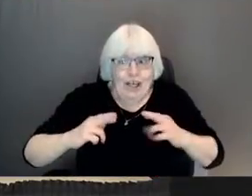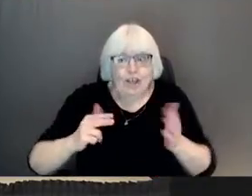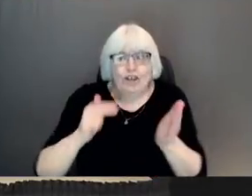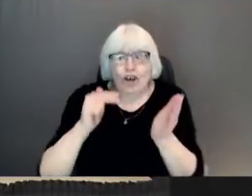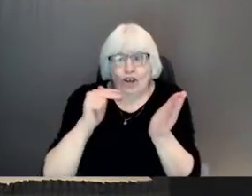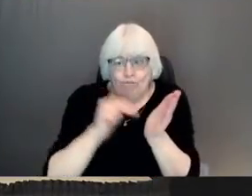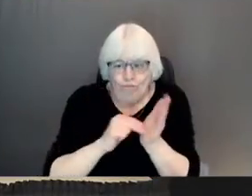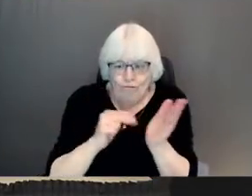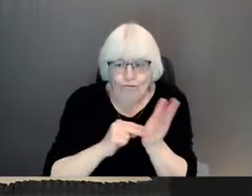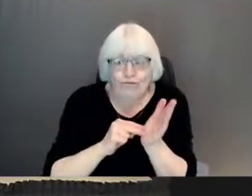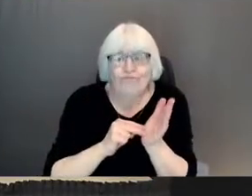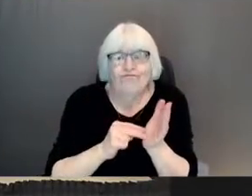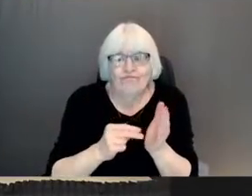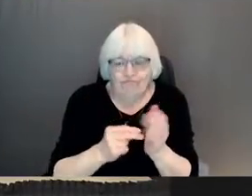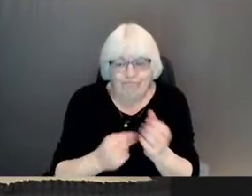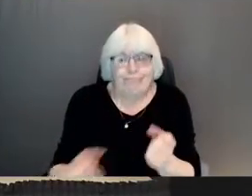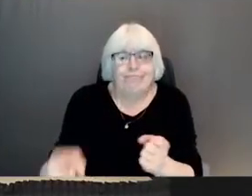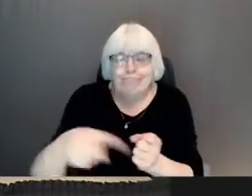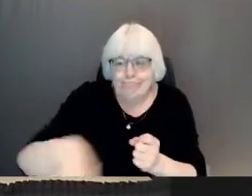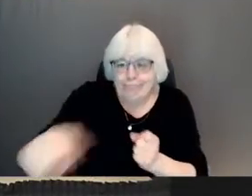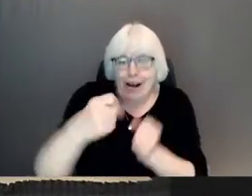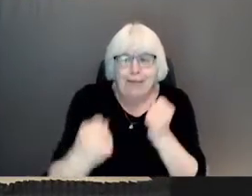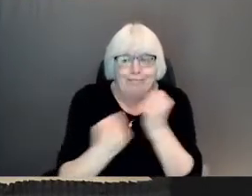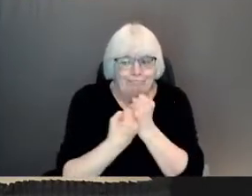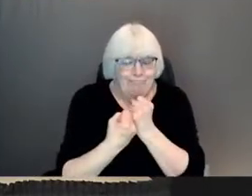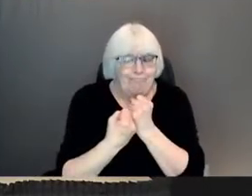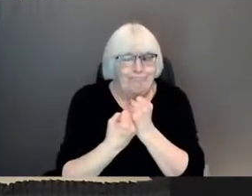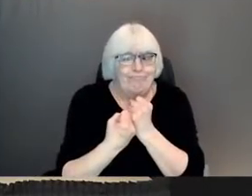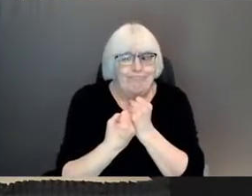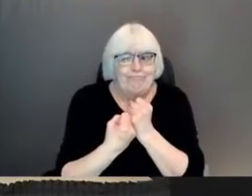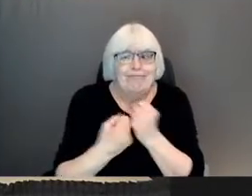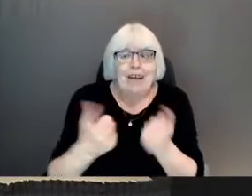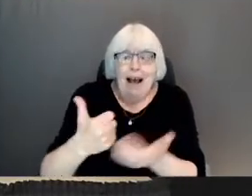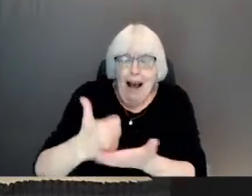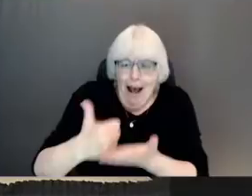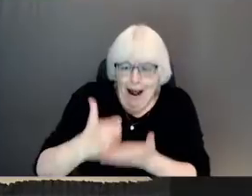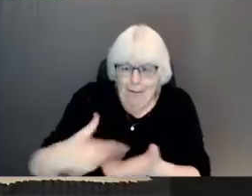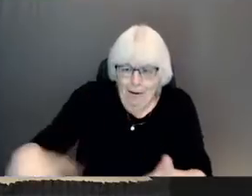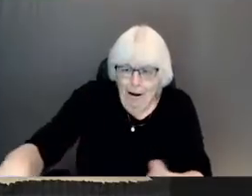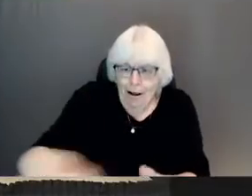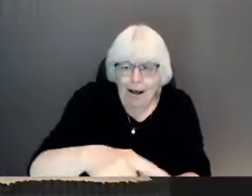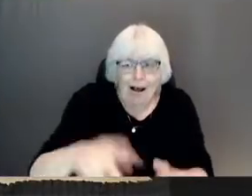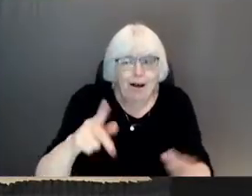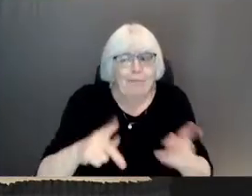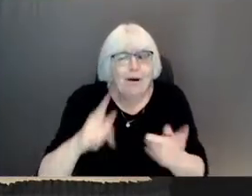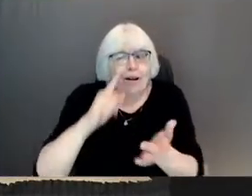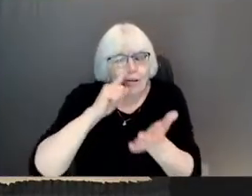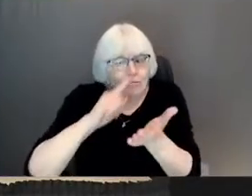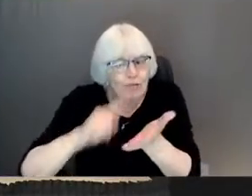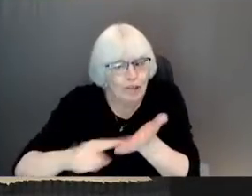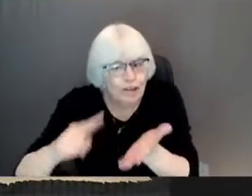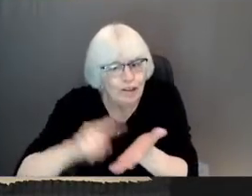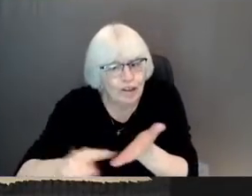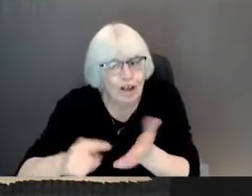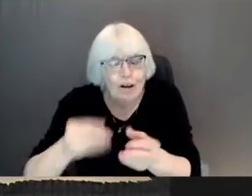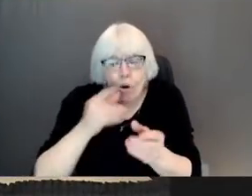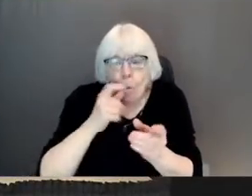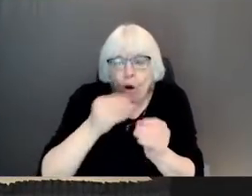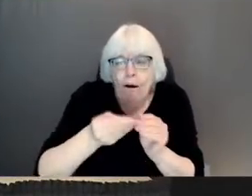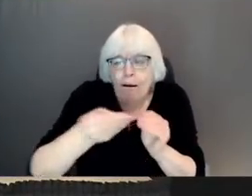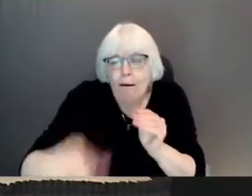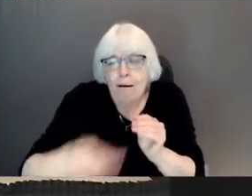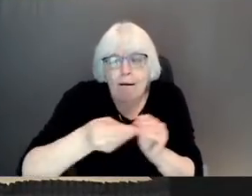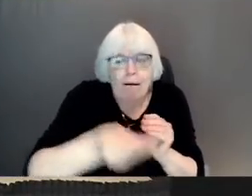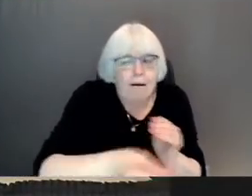by a positive test result. I want to thank these individuals for stepping up, for obviously having a passion for serving the public and to